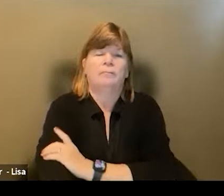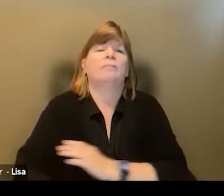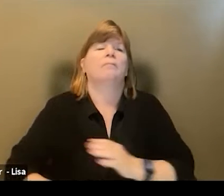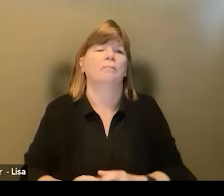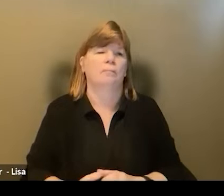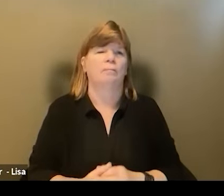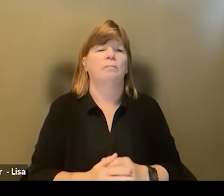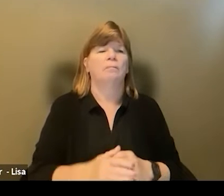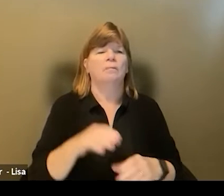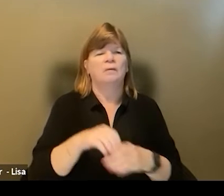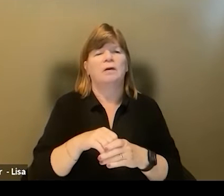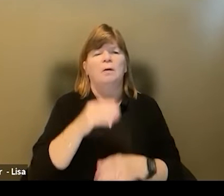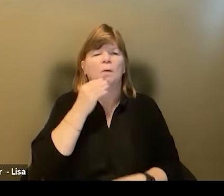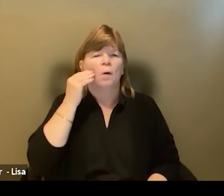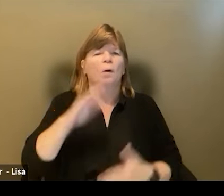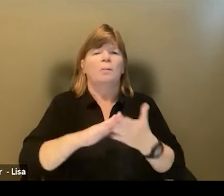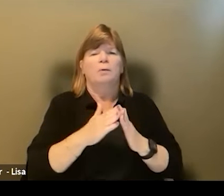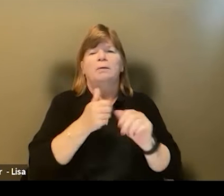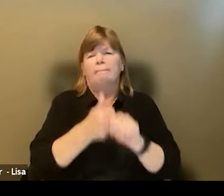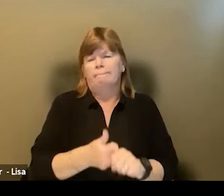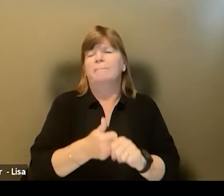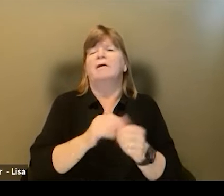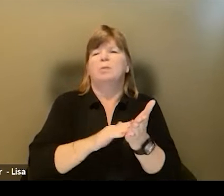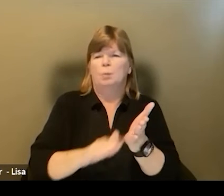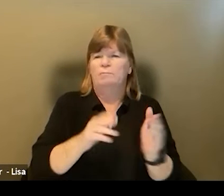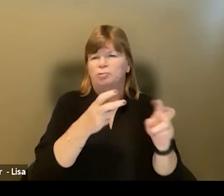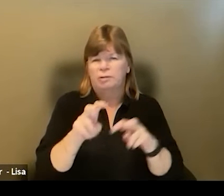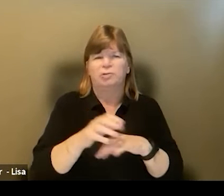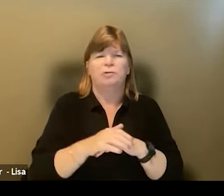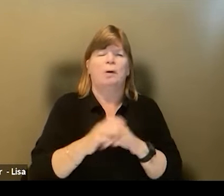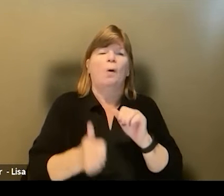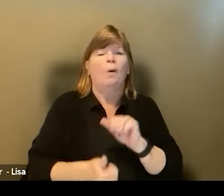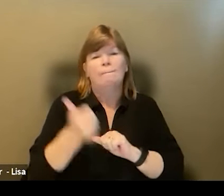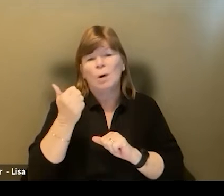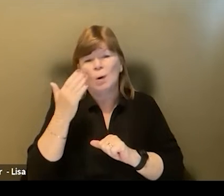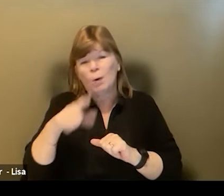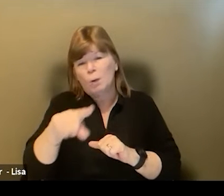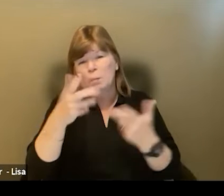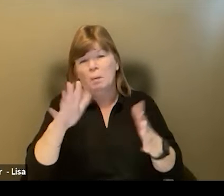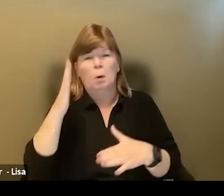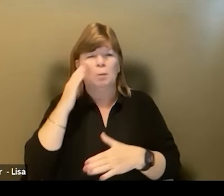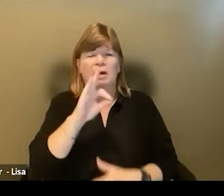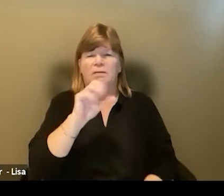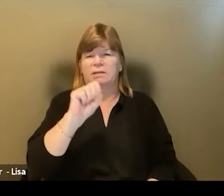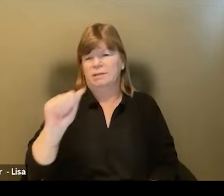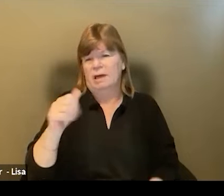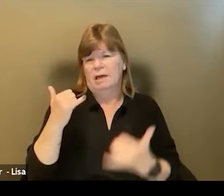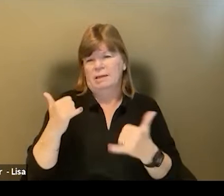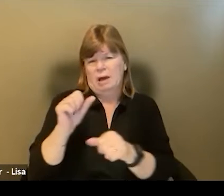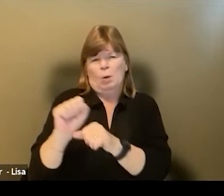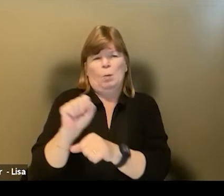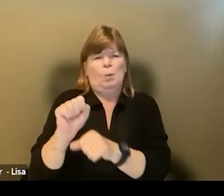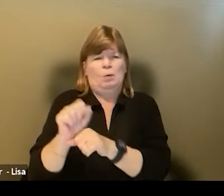So within the home and community-based services waiver transition, hopefully many of you are aware that FSSA is working